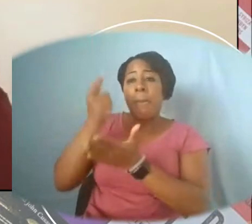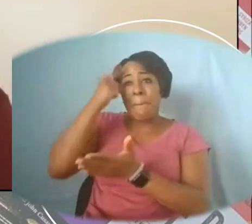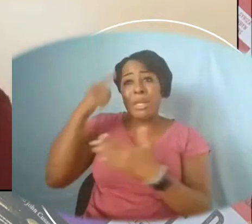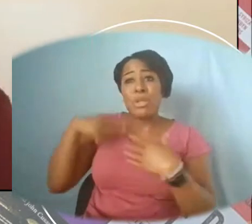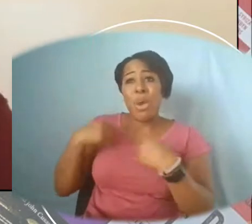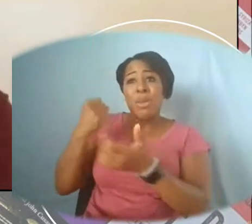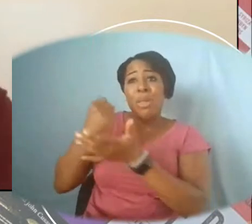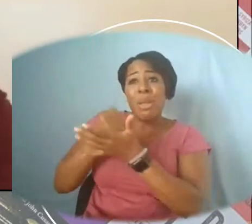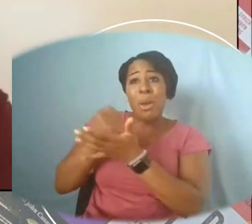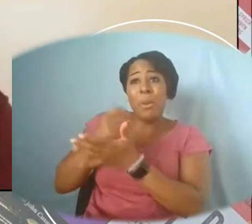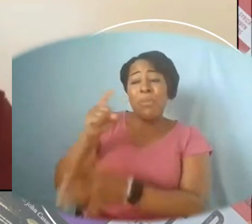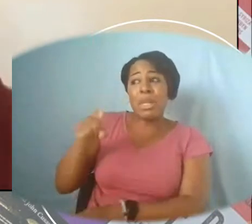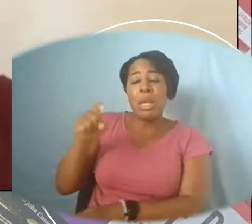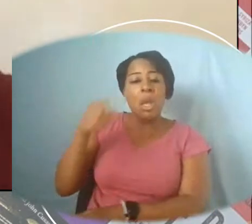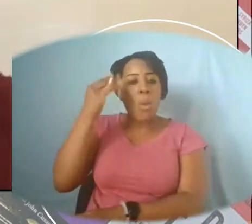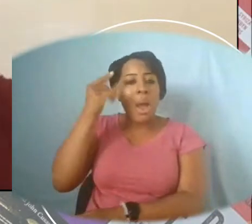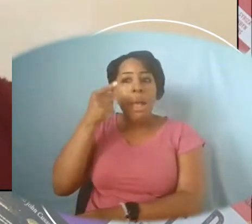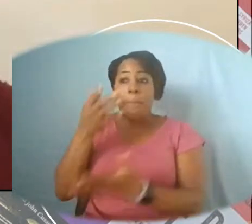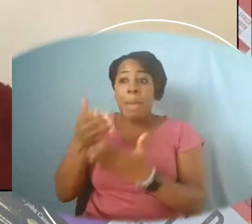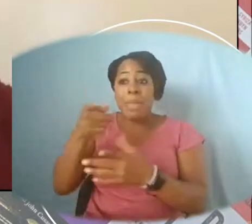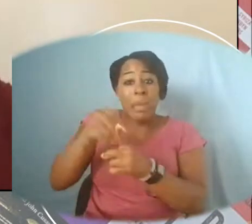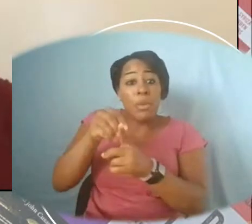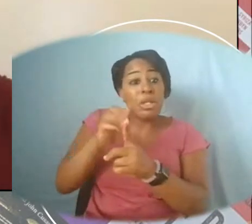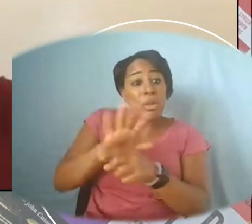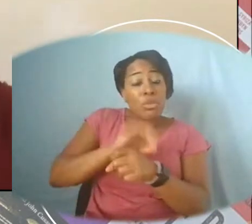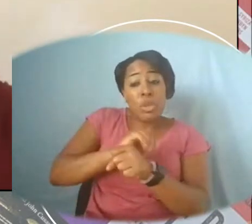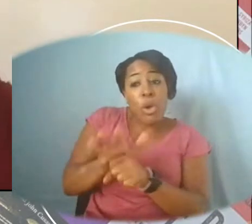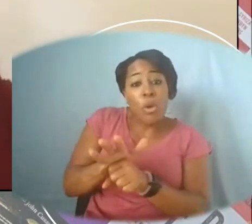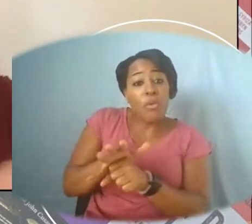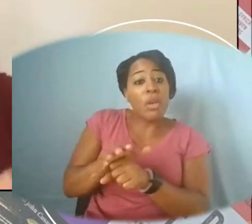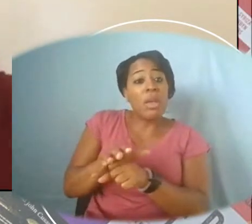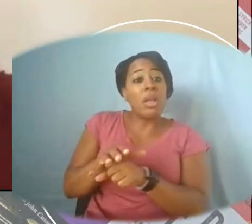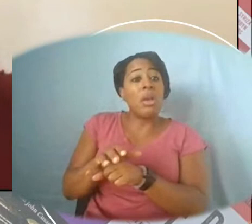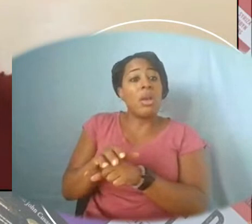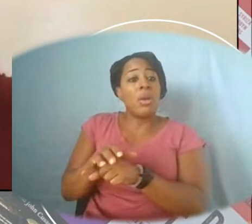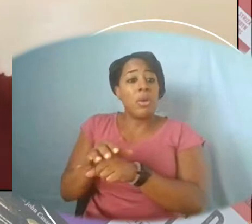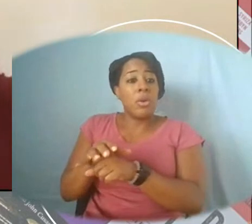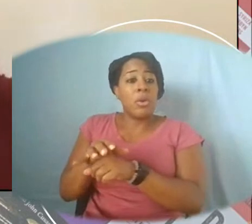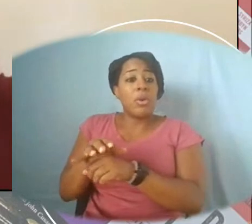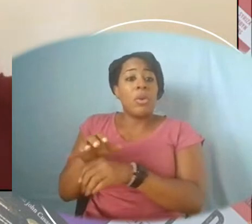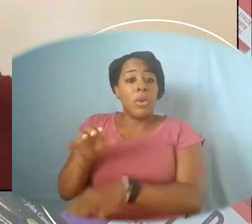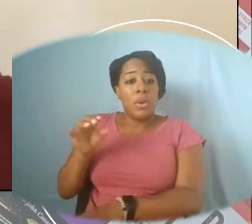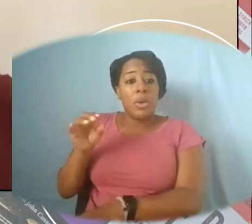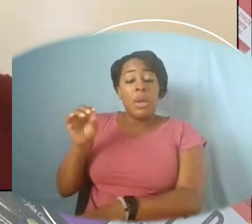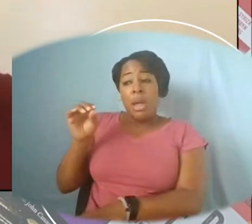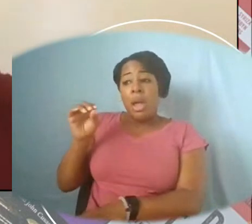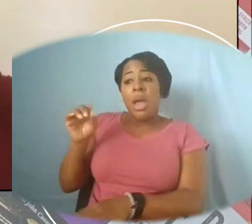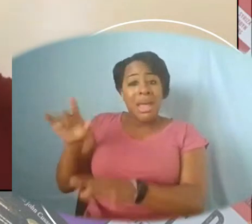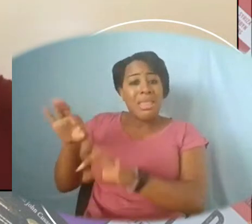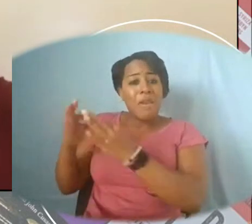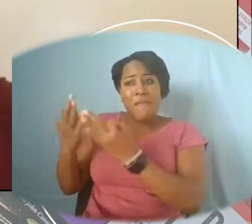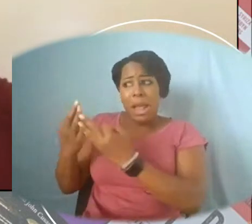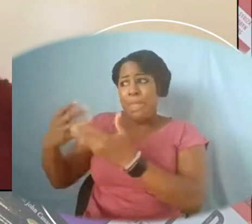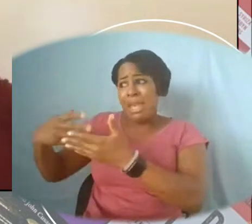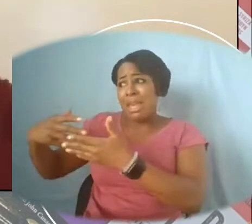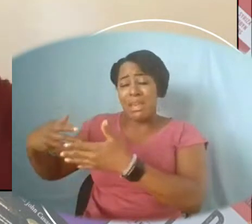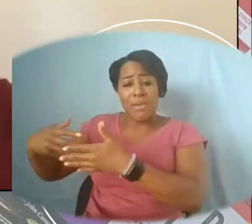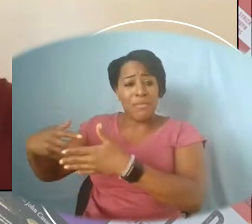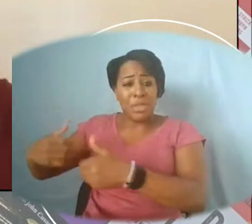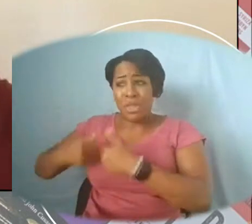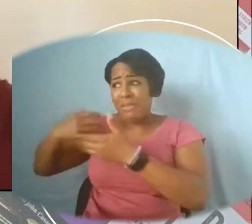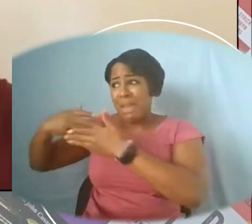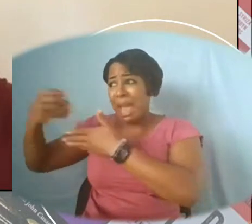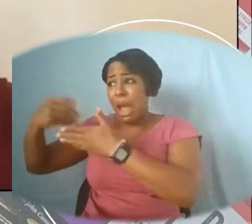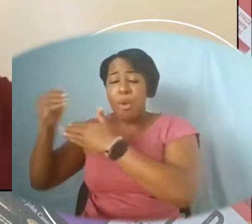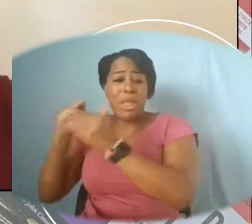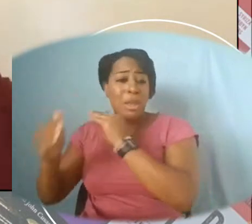been exposed to COVID, but they know their family are out on the streets, and they were aware before their isolation that their family was sick, and